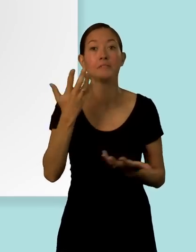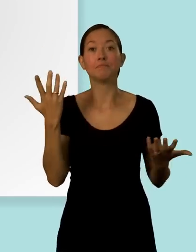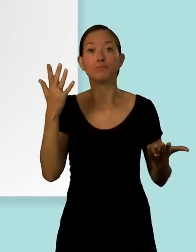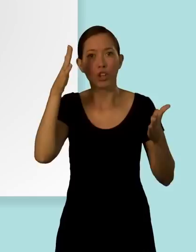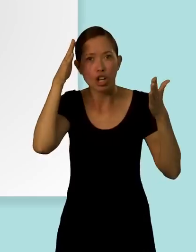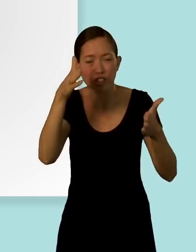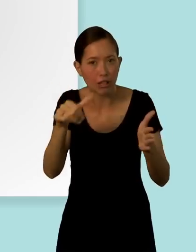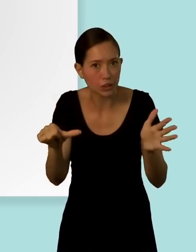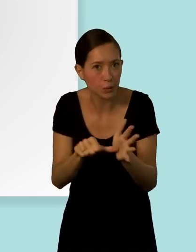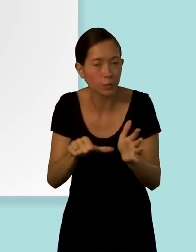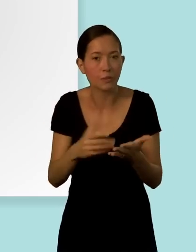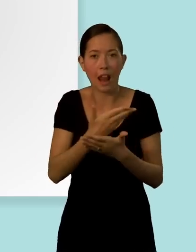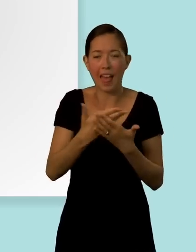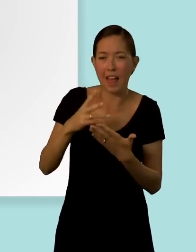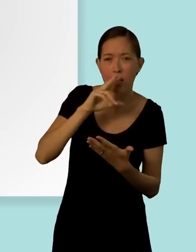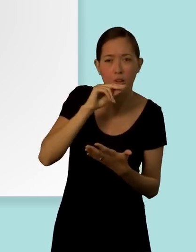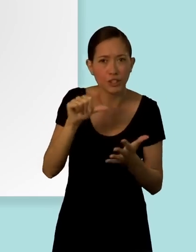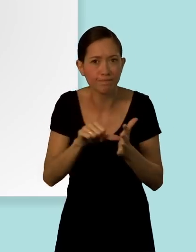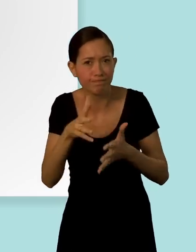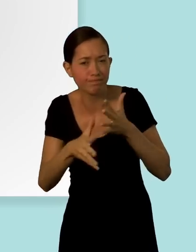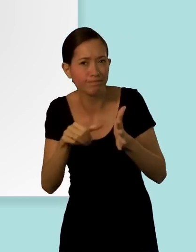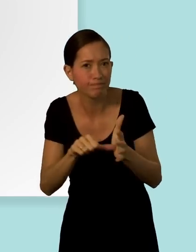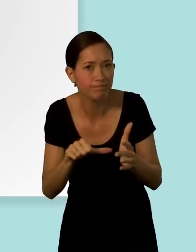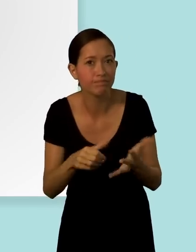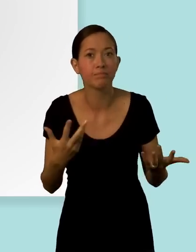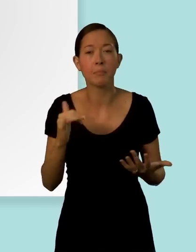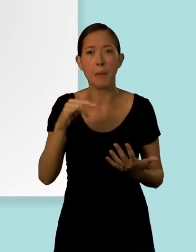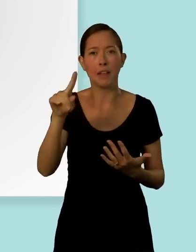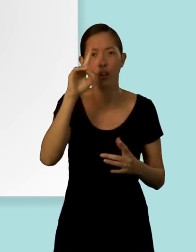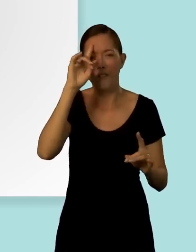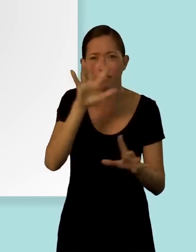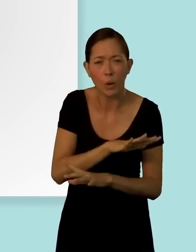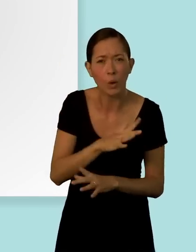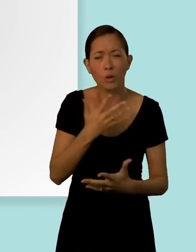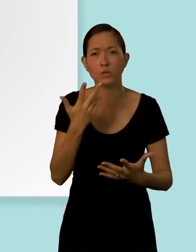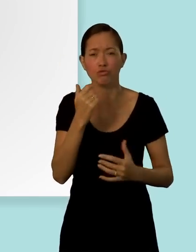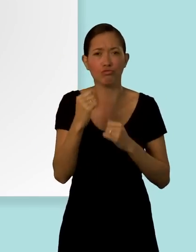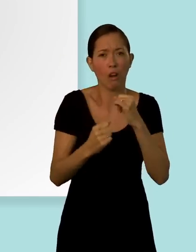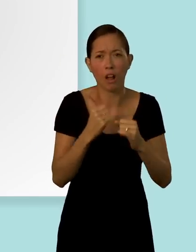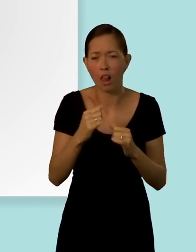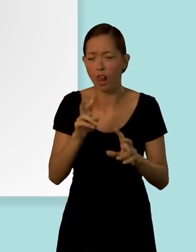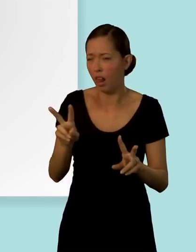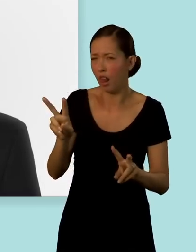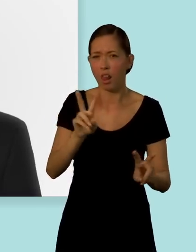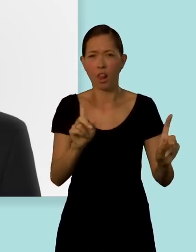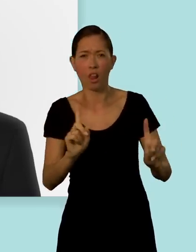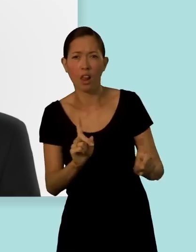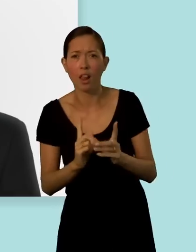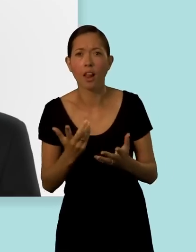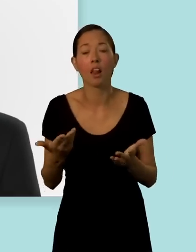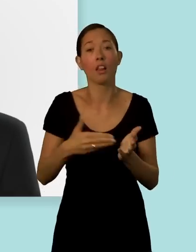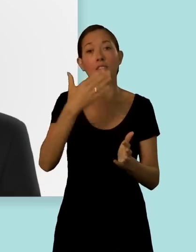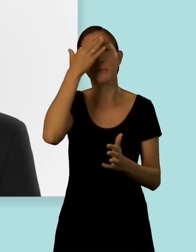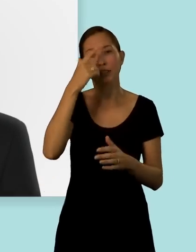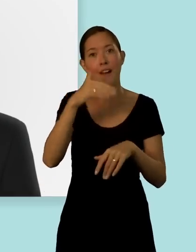thinking, concentration, and language. People may become confused or struggle with how they see things. Dementia